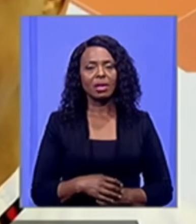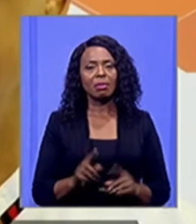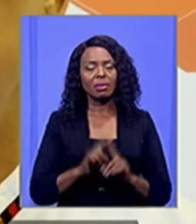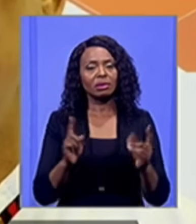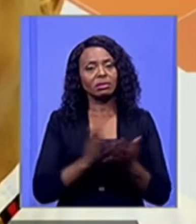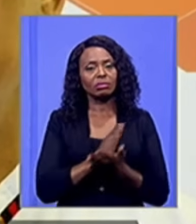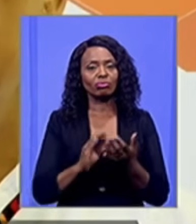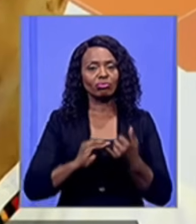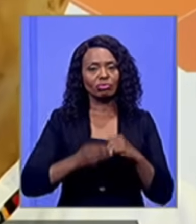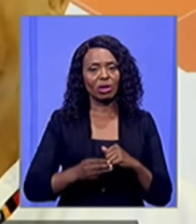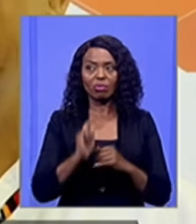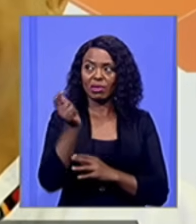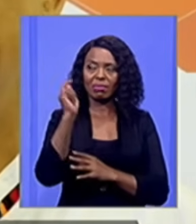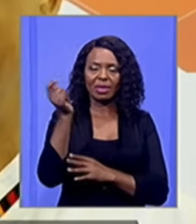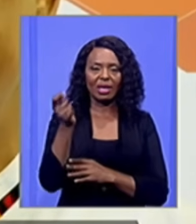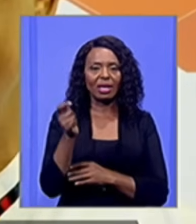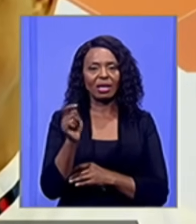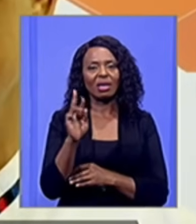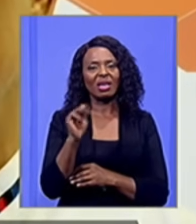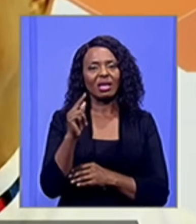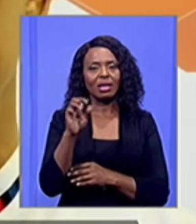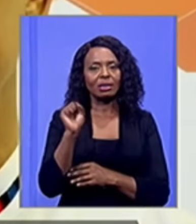been able to pay